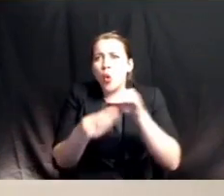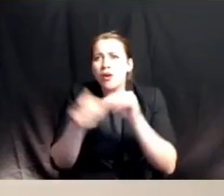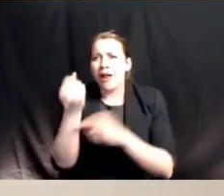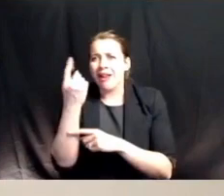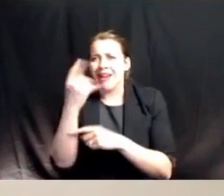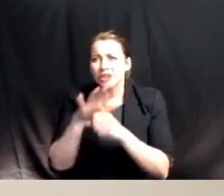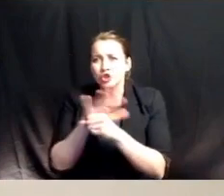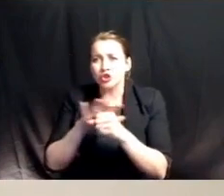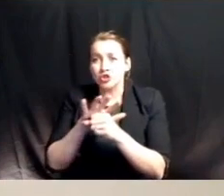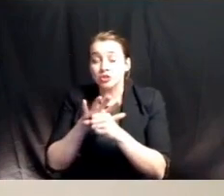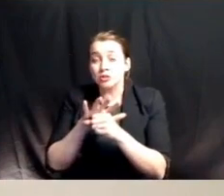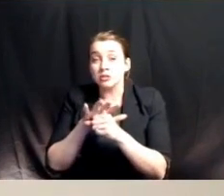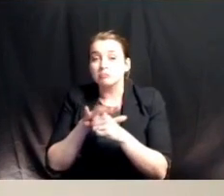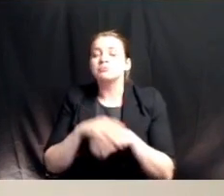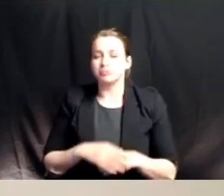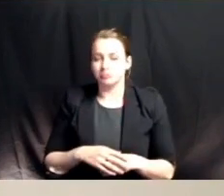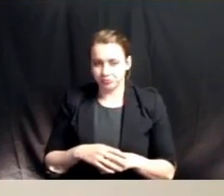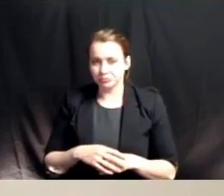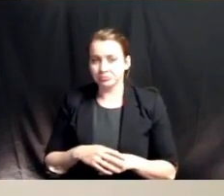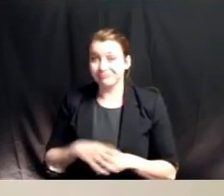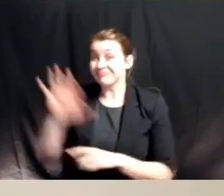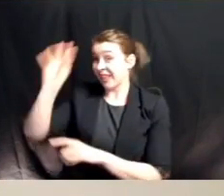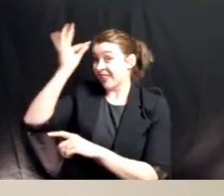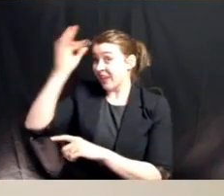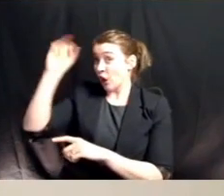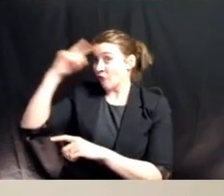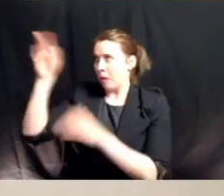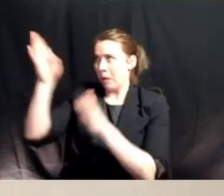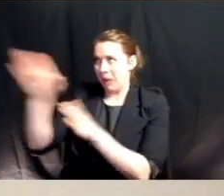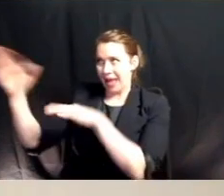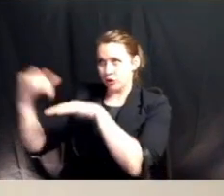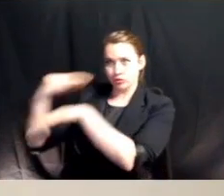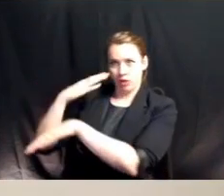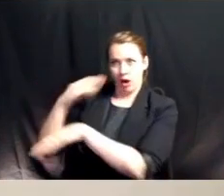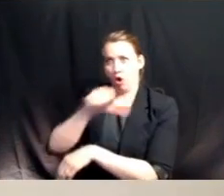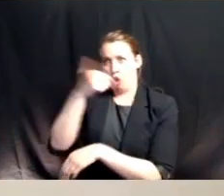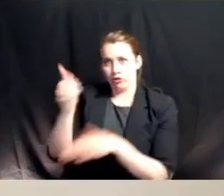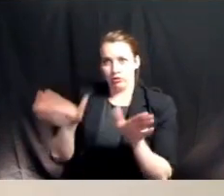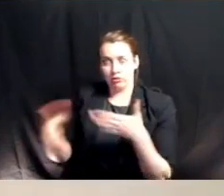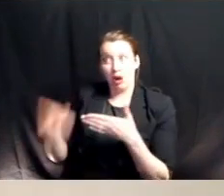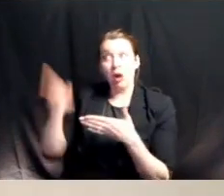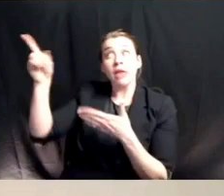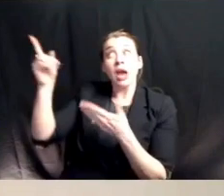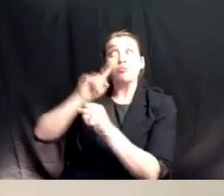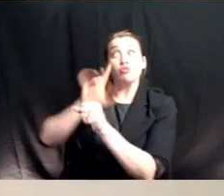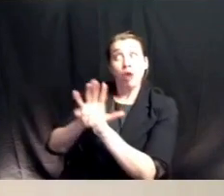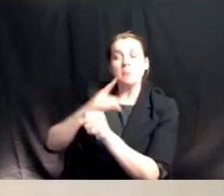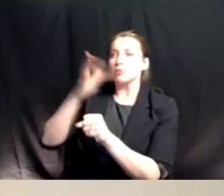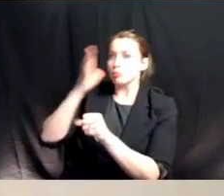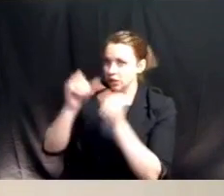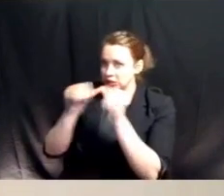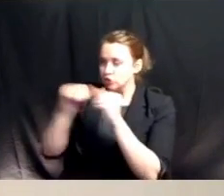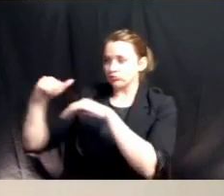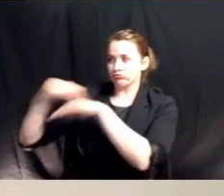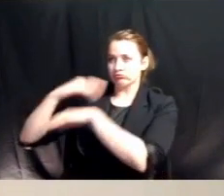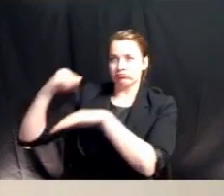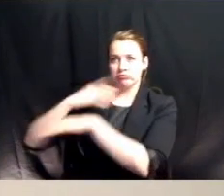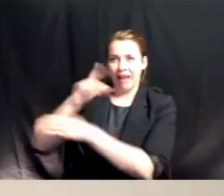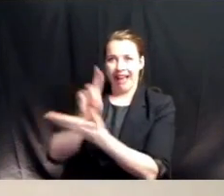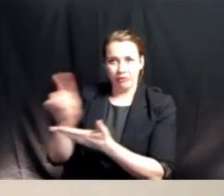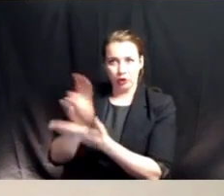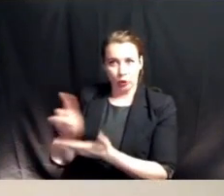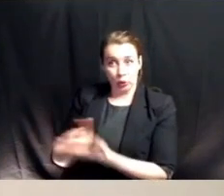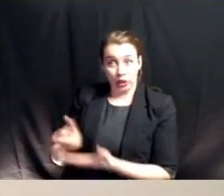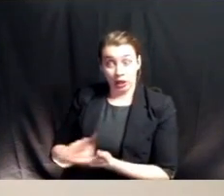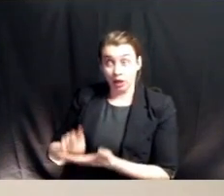another shipment. The federal government is promising to have ongoing shipments. We're hoping weekly. And so if there's another